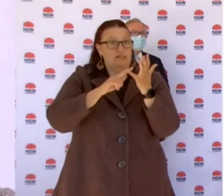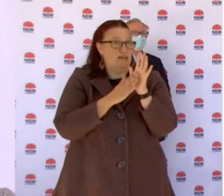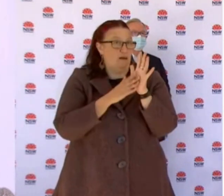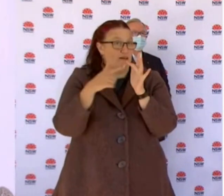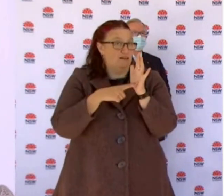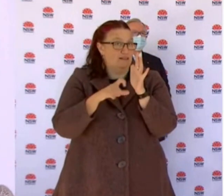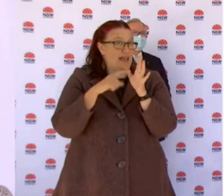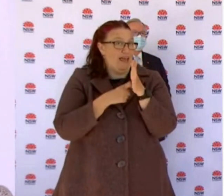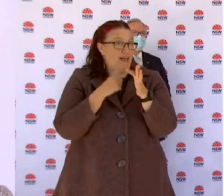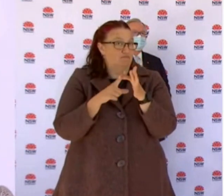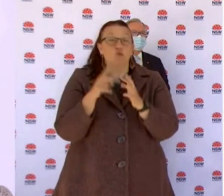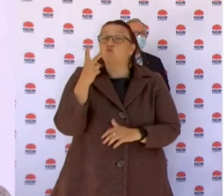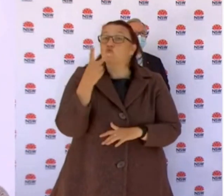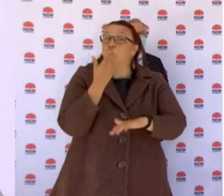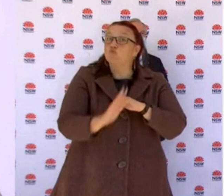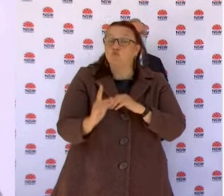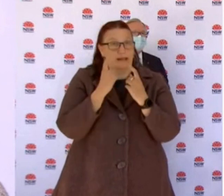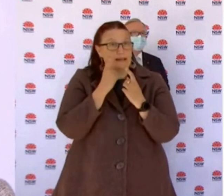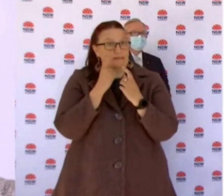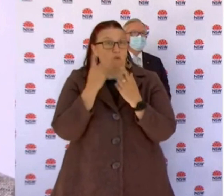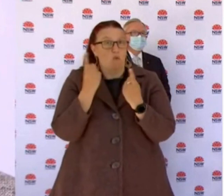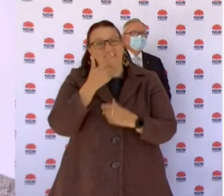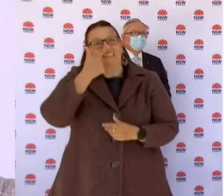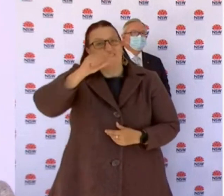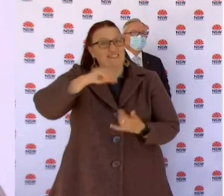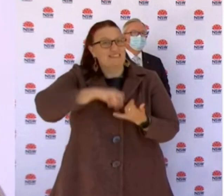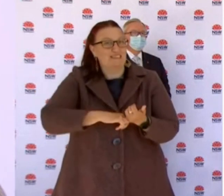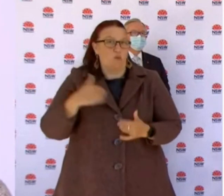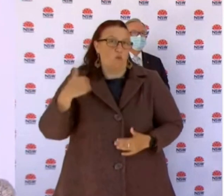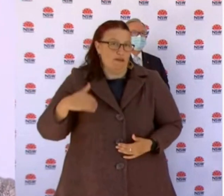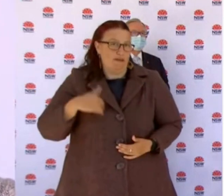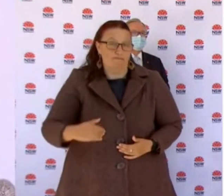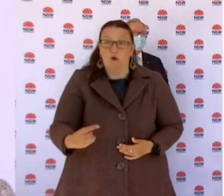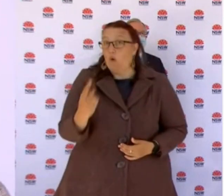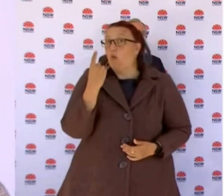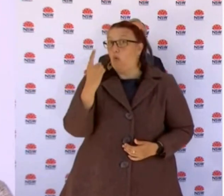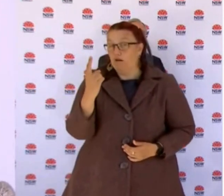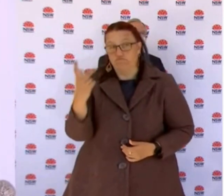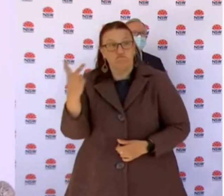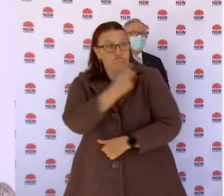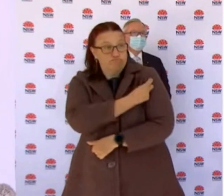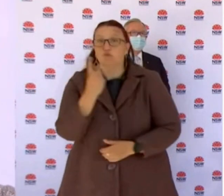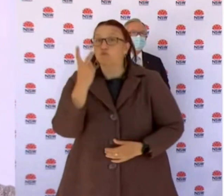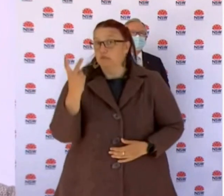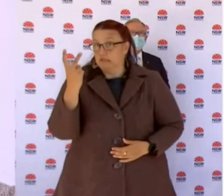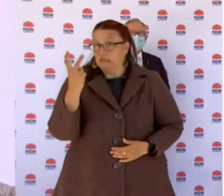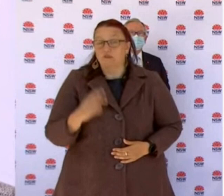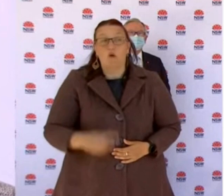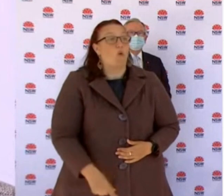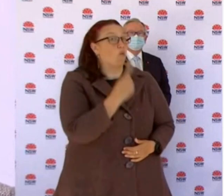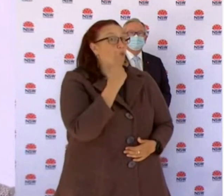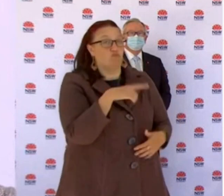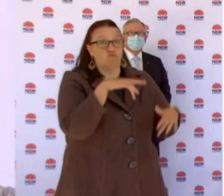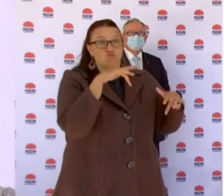their 70s, one was a resident is fully vaccinated and one has not been vaccinated, and the resident who's not